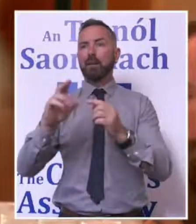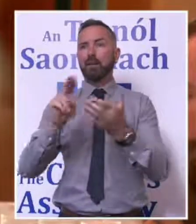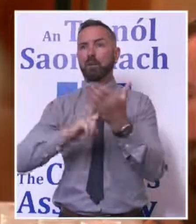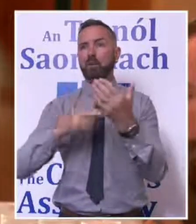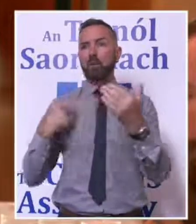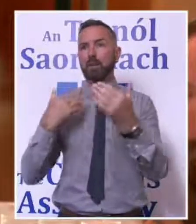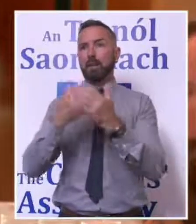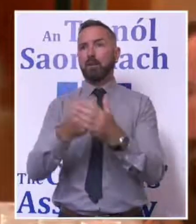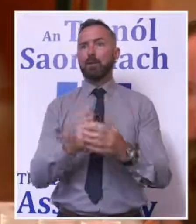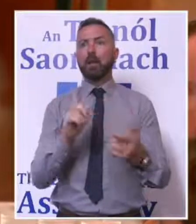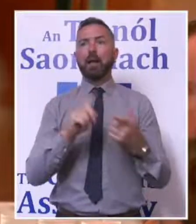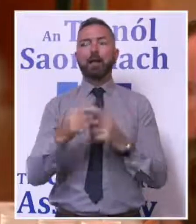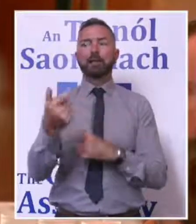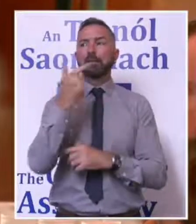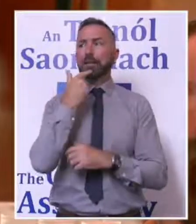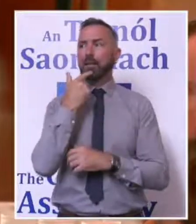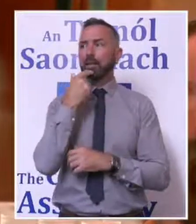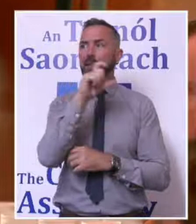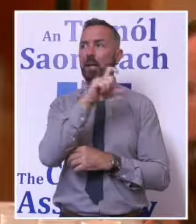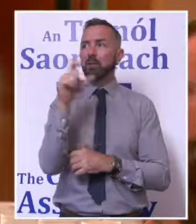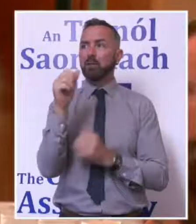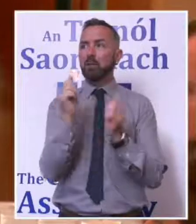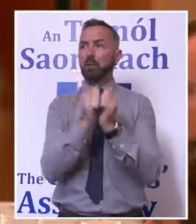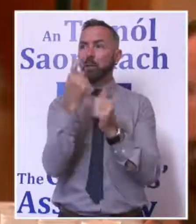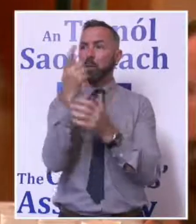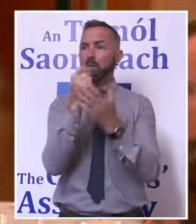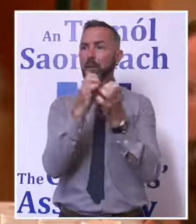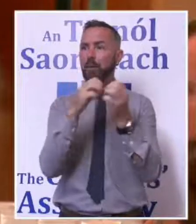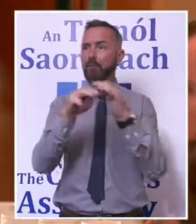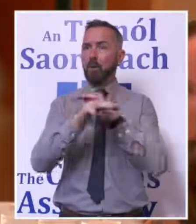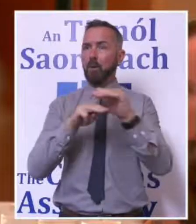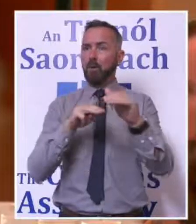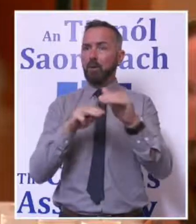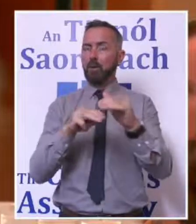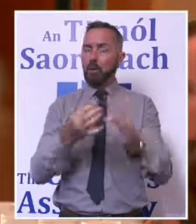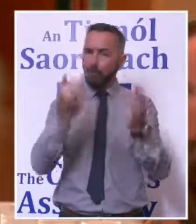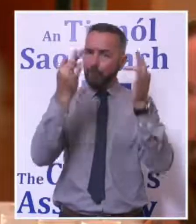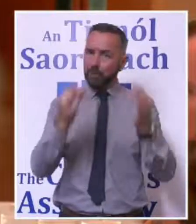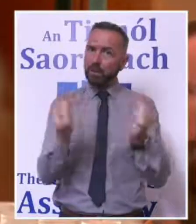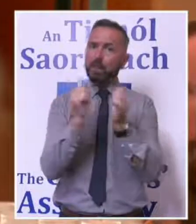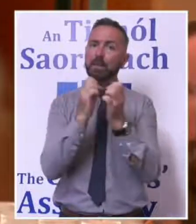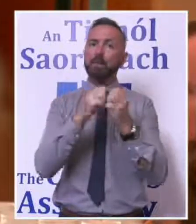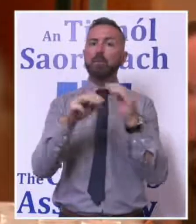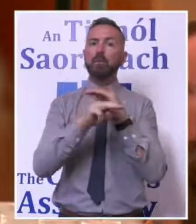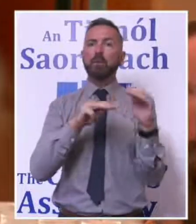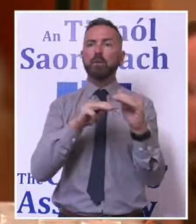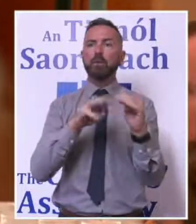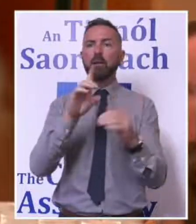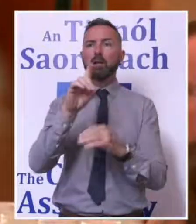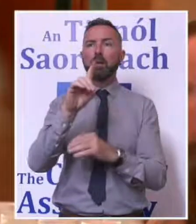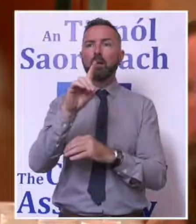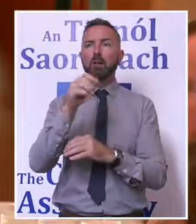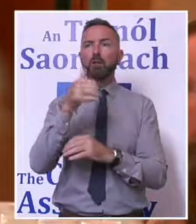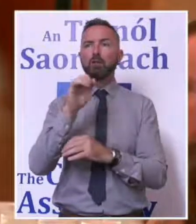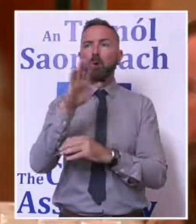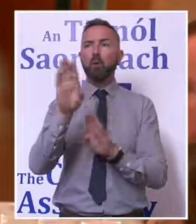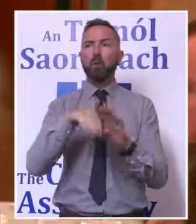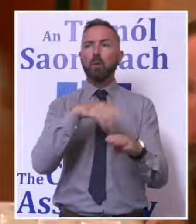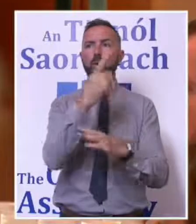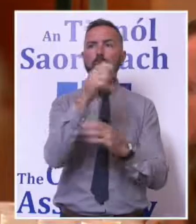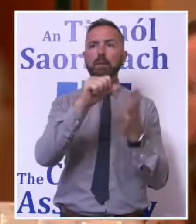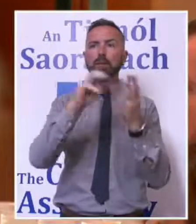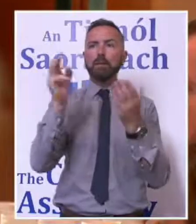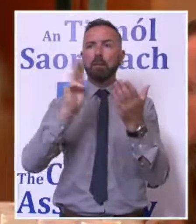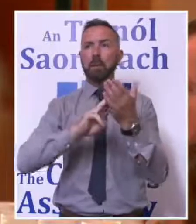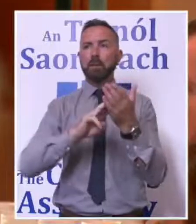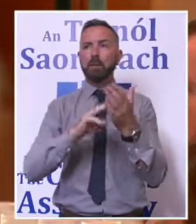And secondly, councillors meet once a month. There's an official council meeting. The Dáil with 160 members meets a few